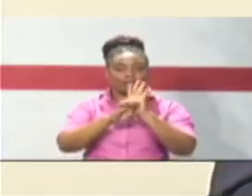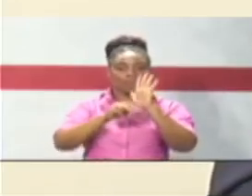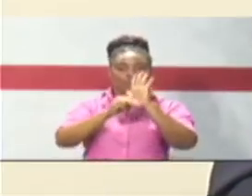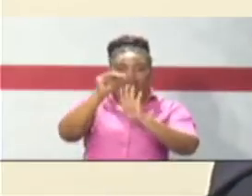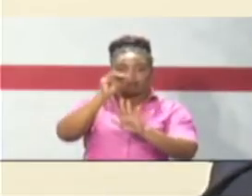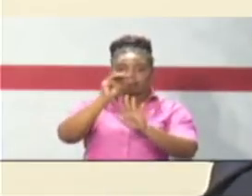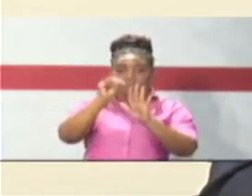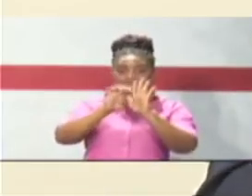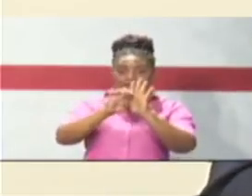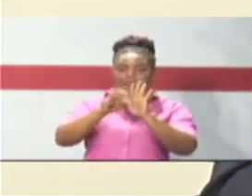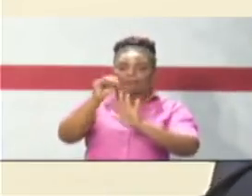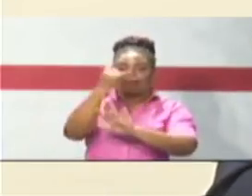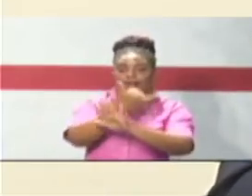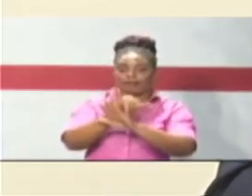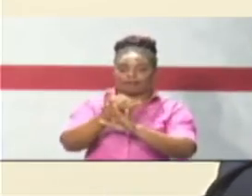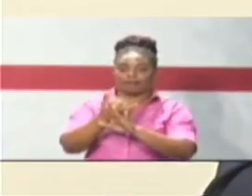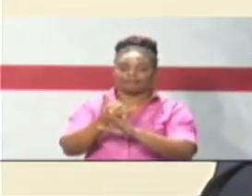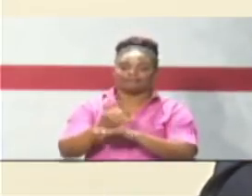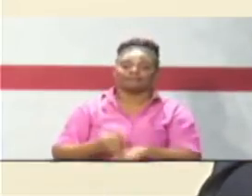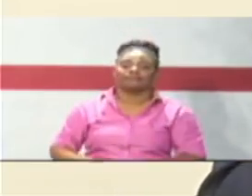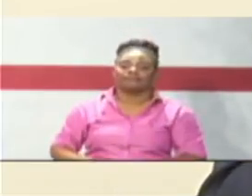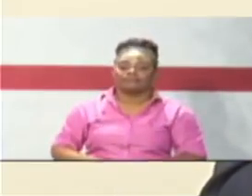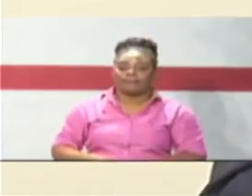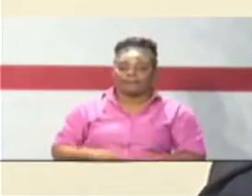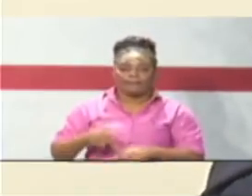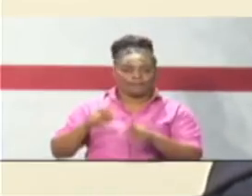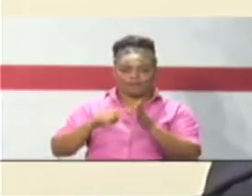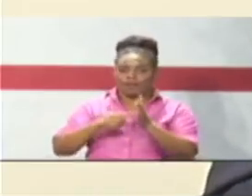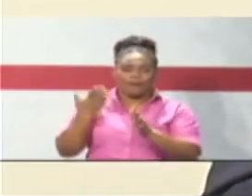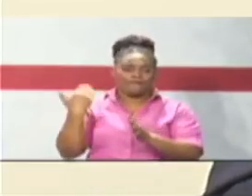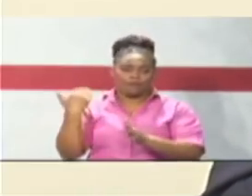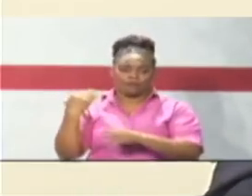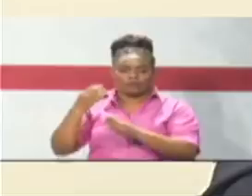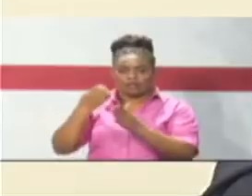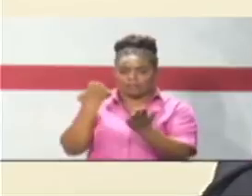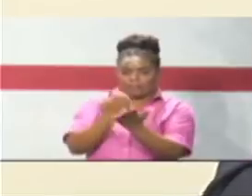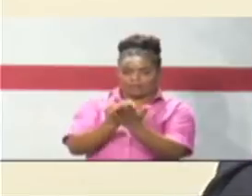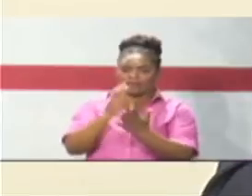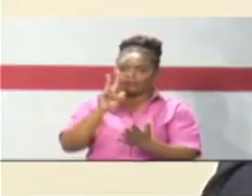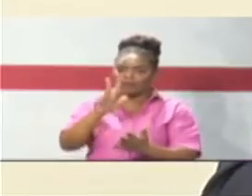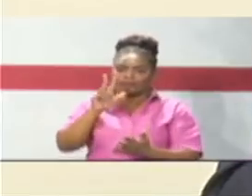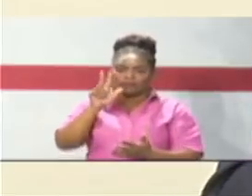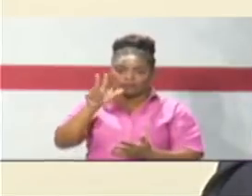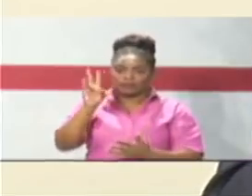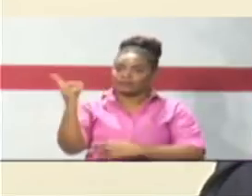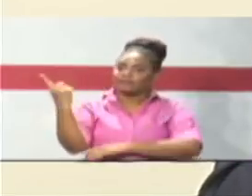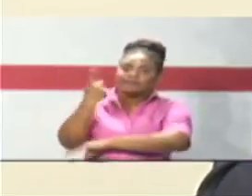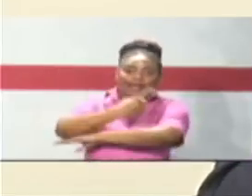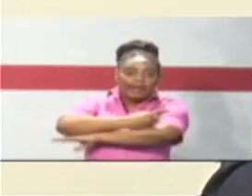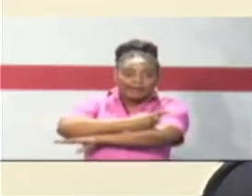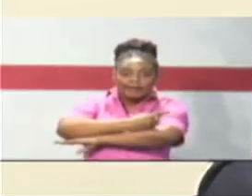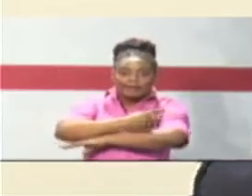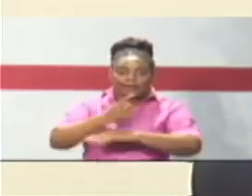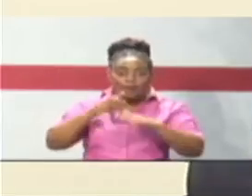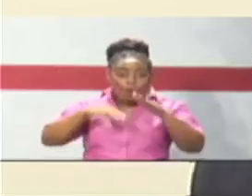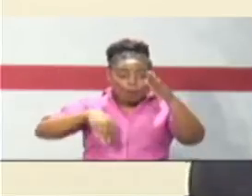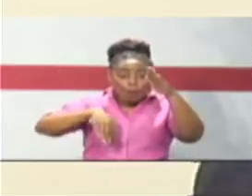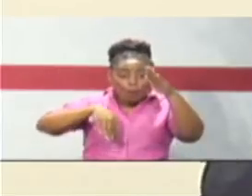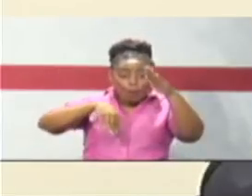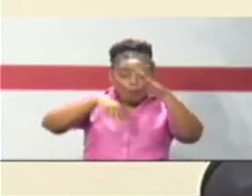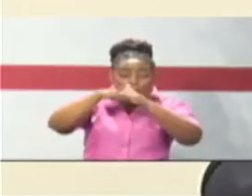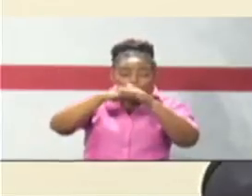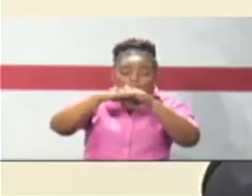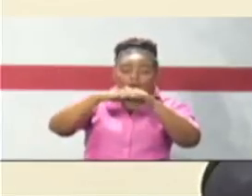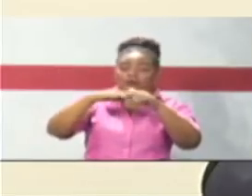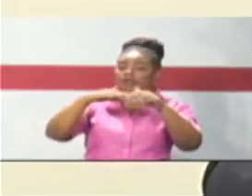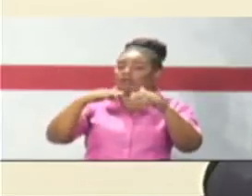told us if we didn't do something, we had 3 to 7 days of hospital bed space left. And that was one of the